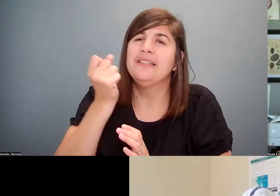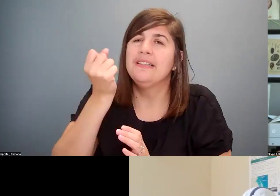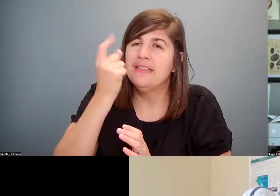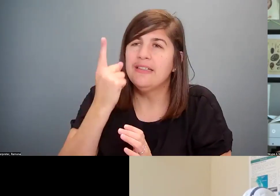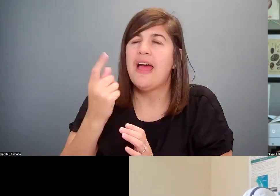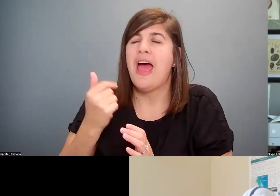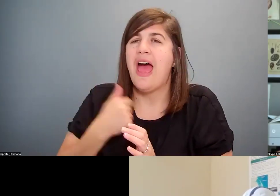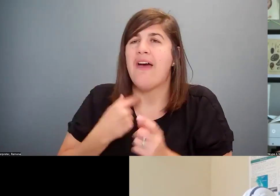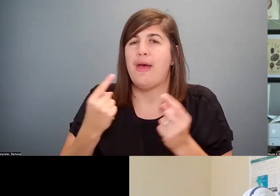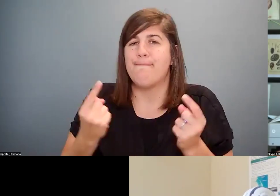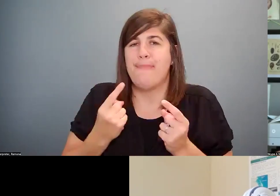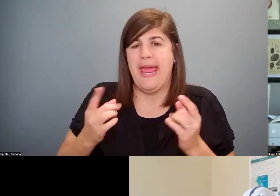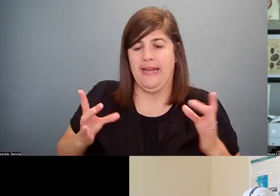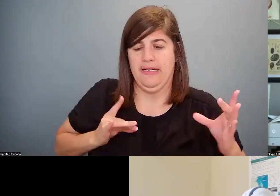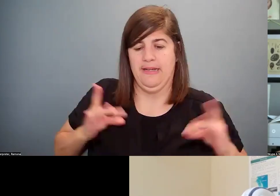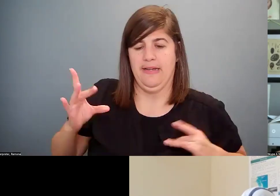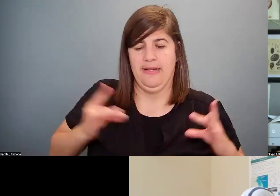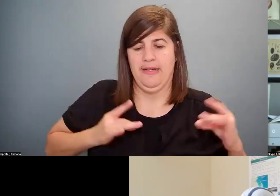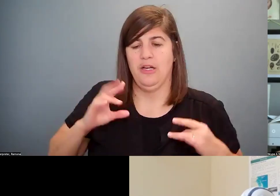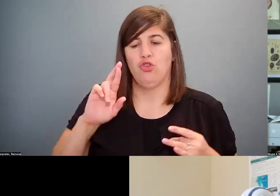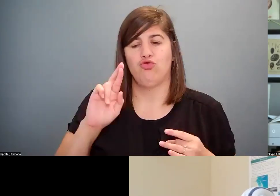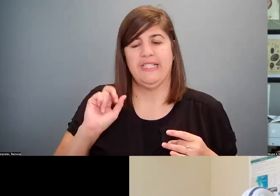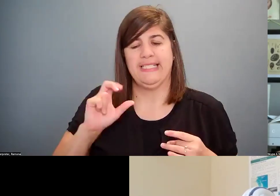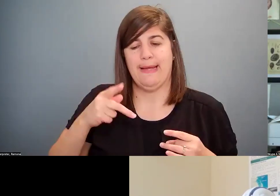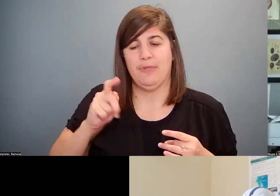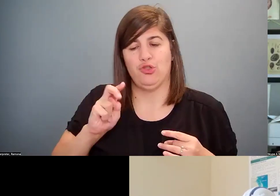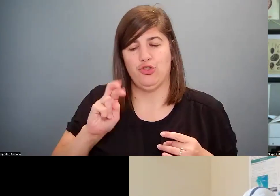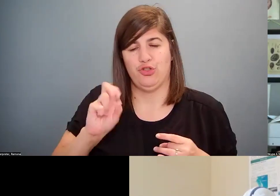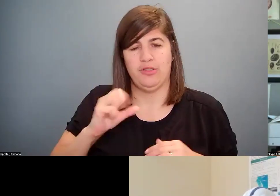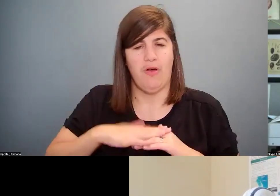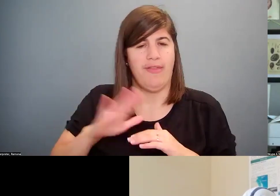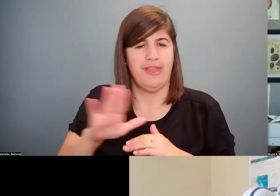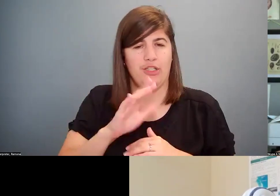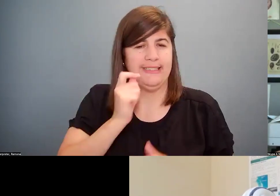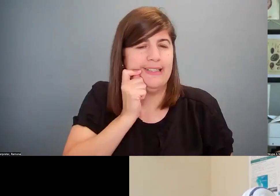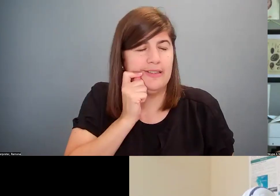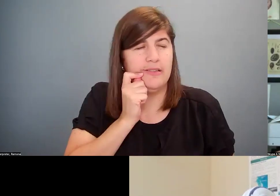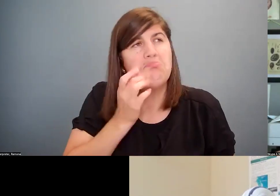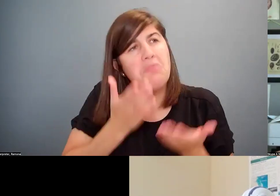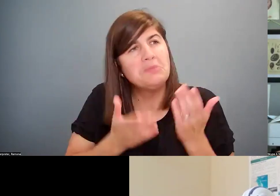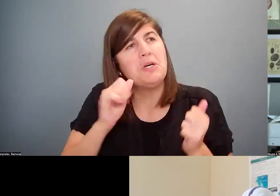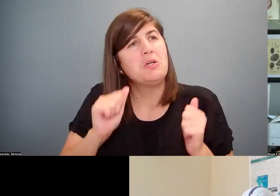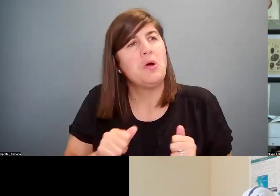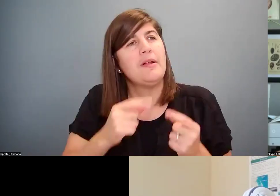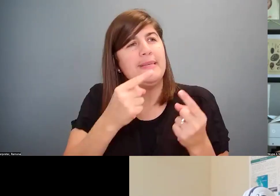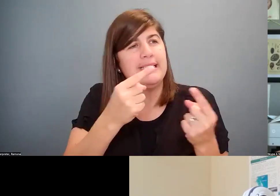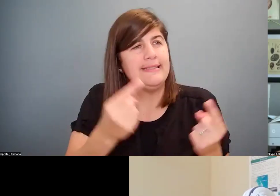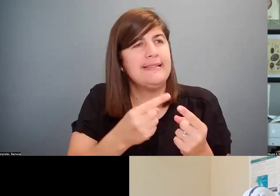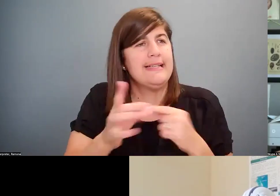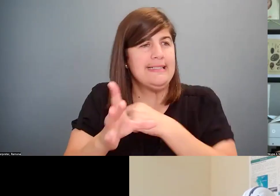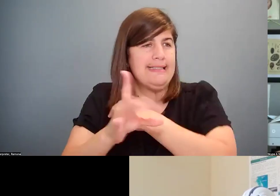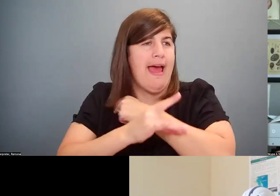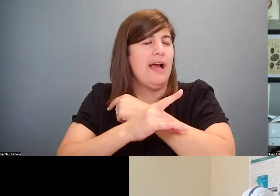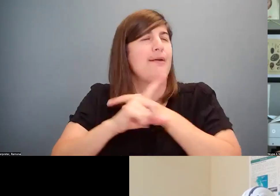their skin. So it is possible that they can get stung, but it's also possible that they're just